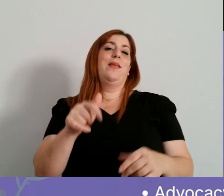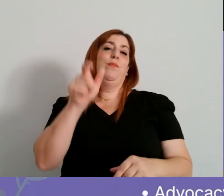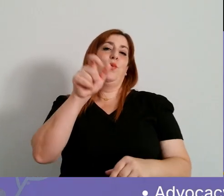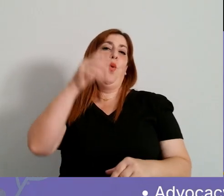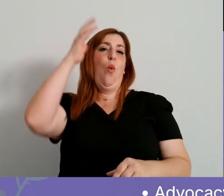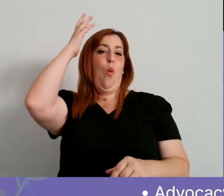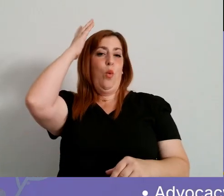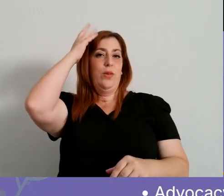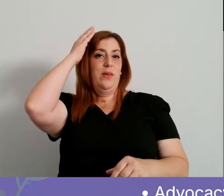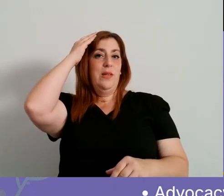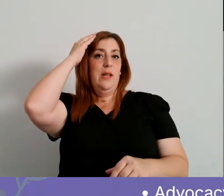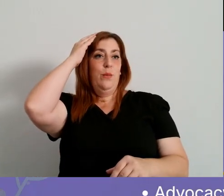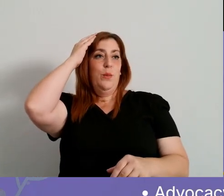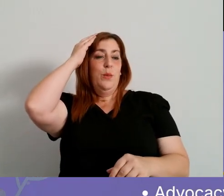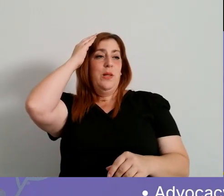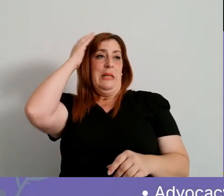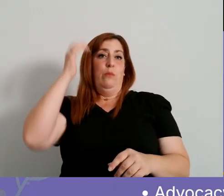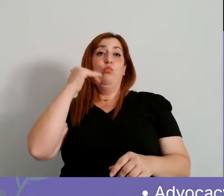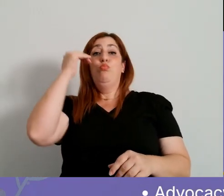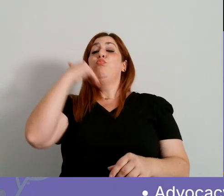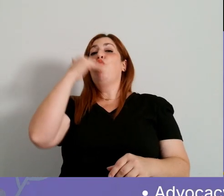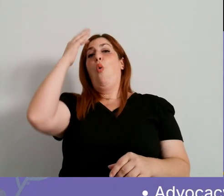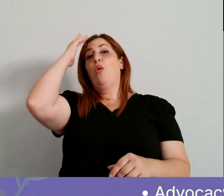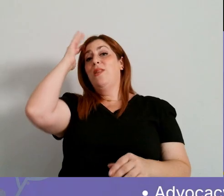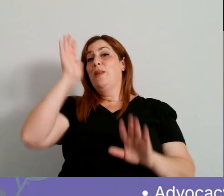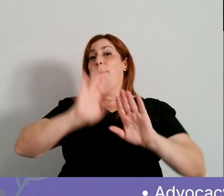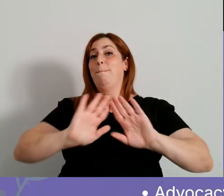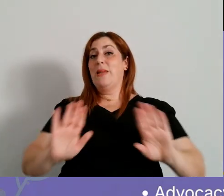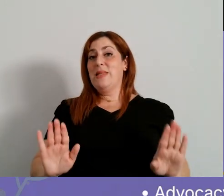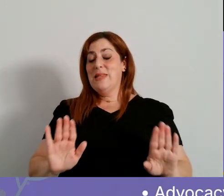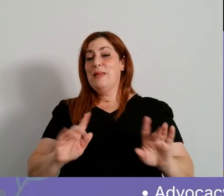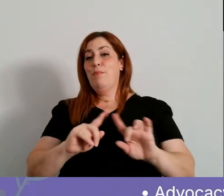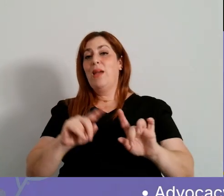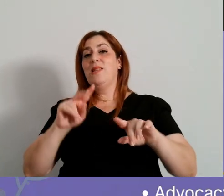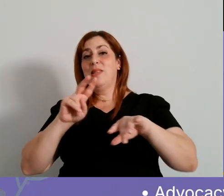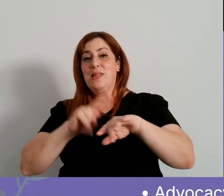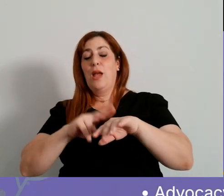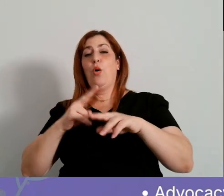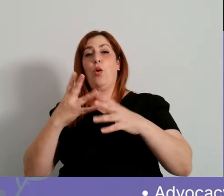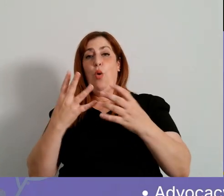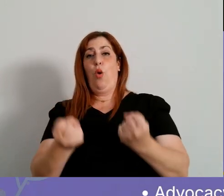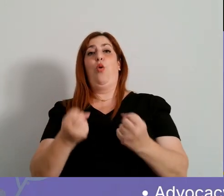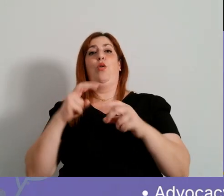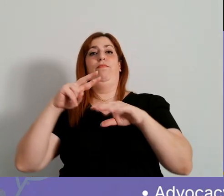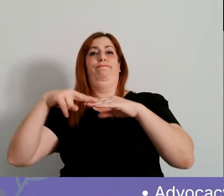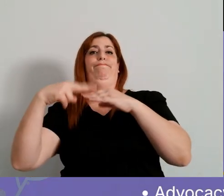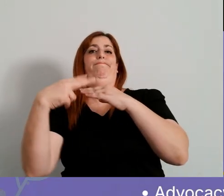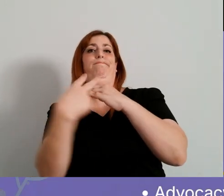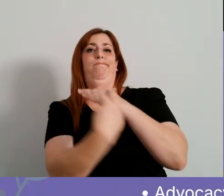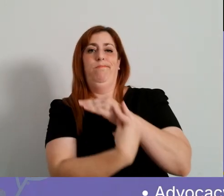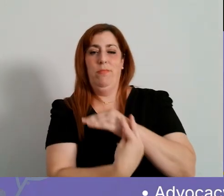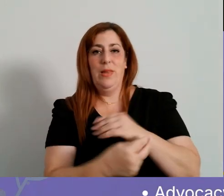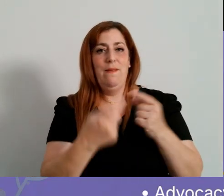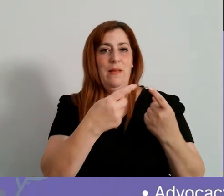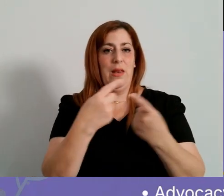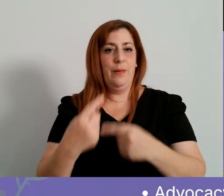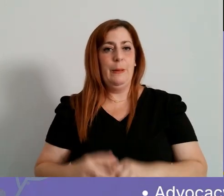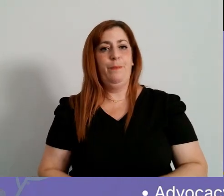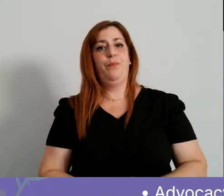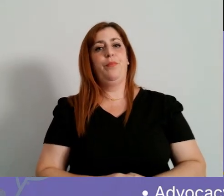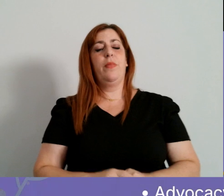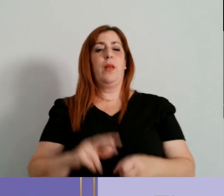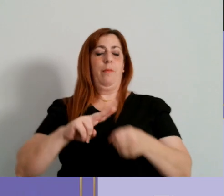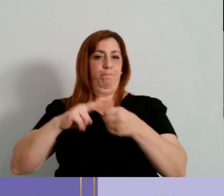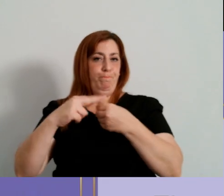autistic, you can have other identities as well. So it can also make things a bit more challenging.